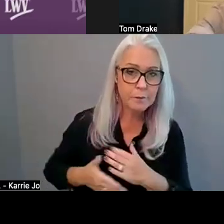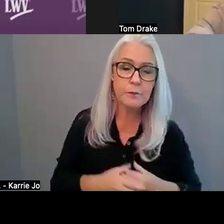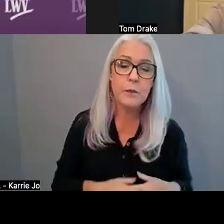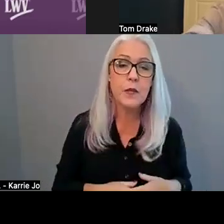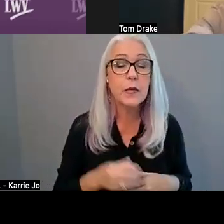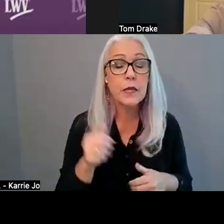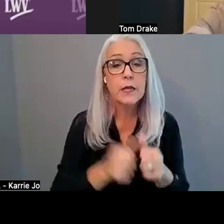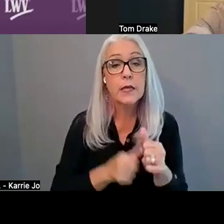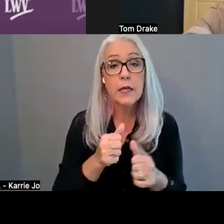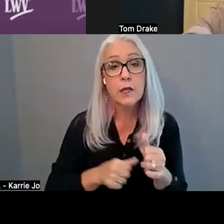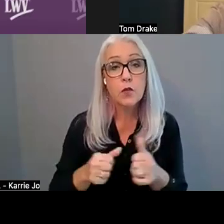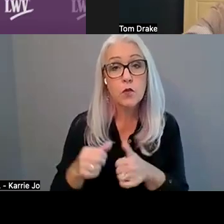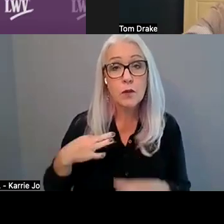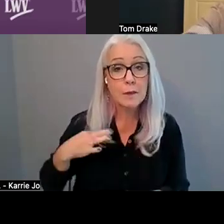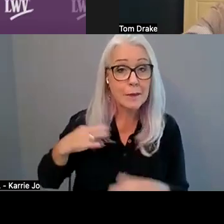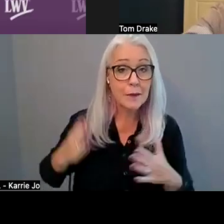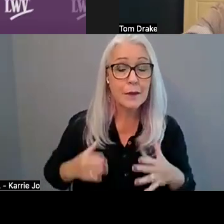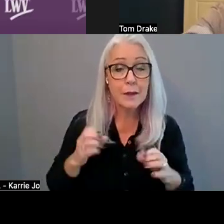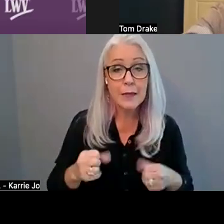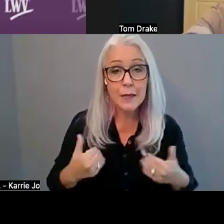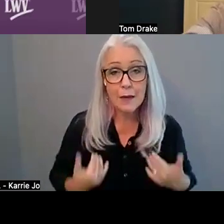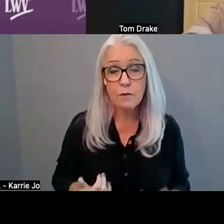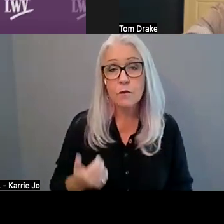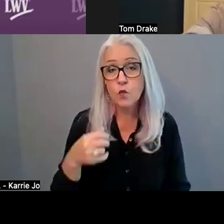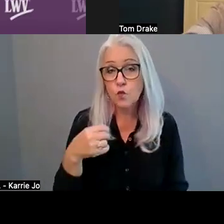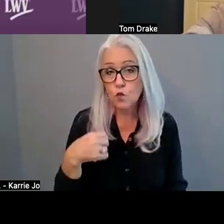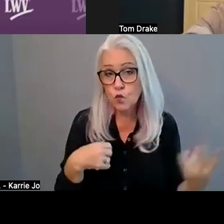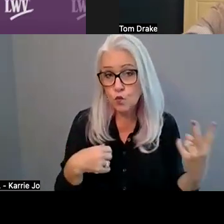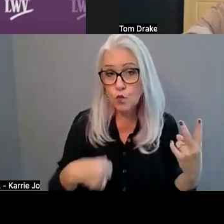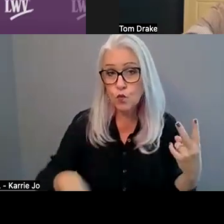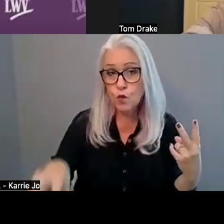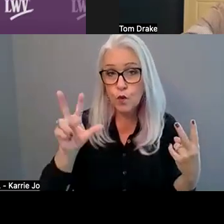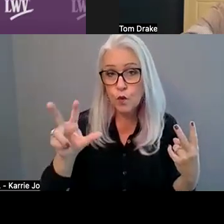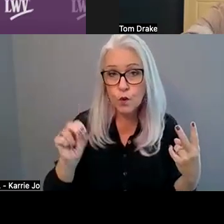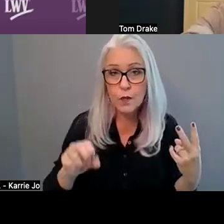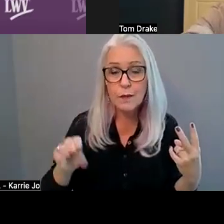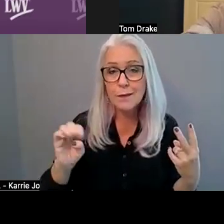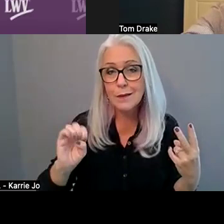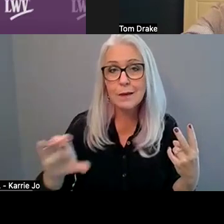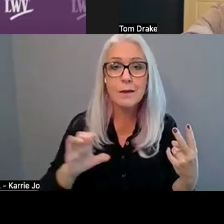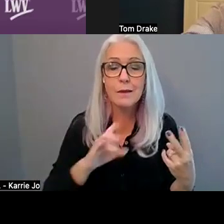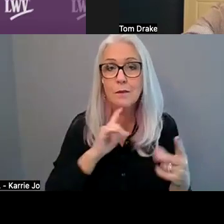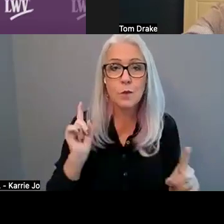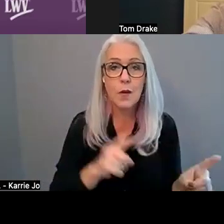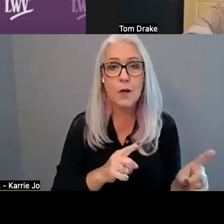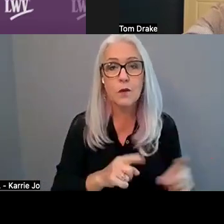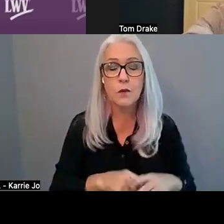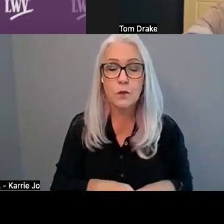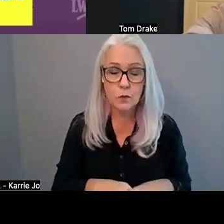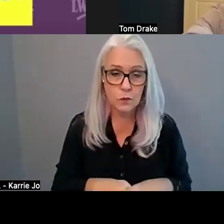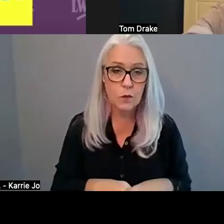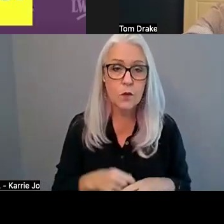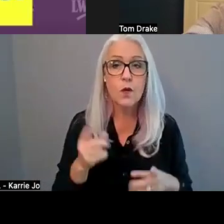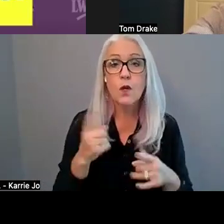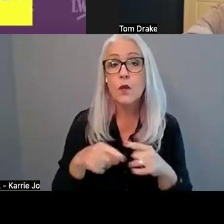allowed 2 30-second rebuttals. Our timekeeper, Ashley, will indicate to the candidates when 30 seconds of their time